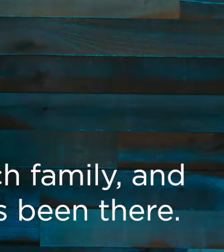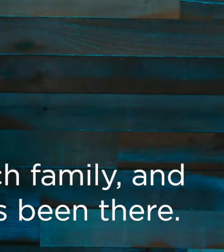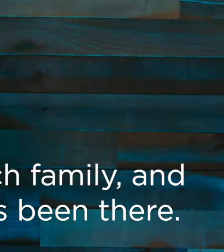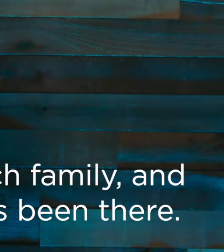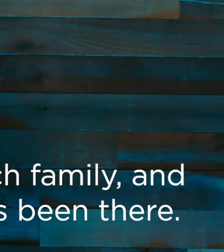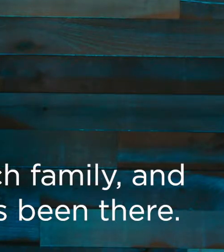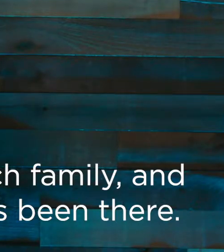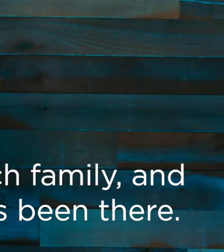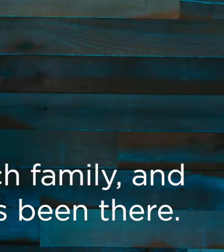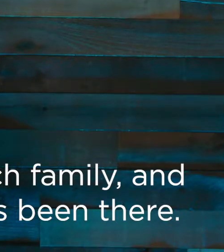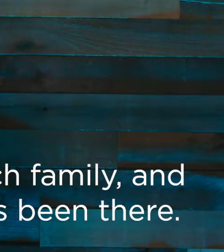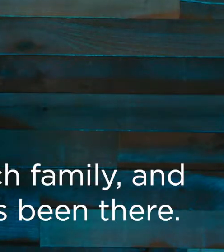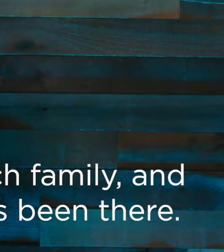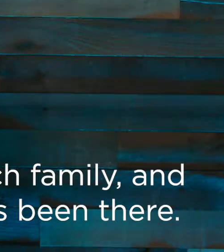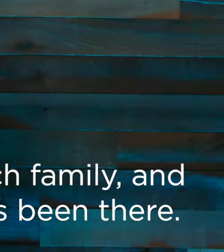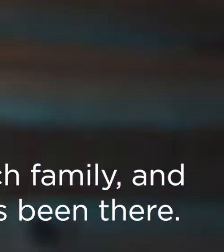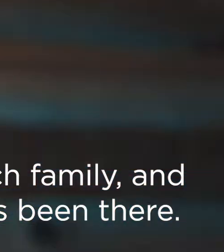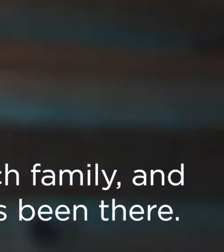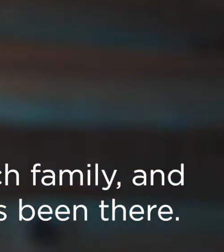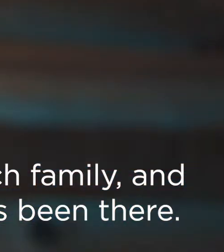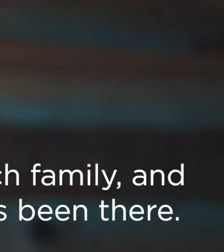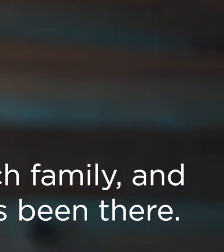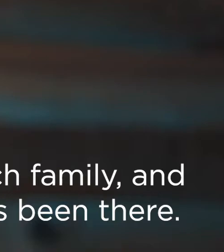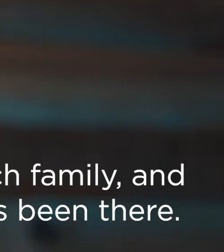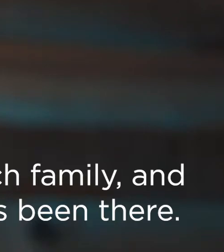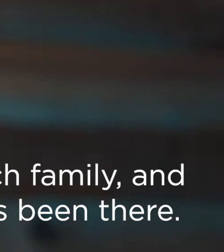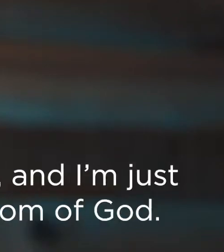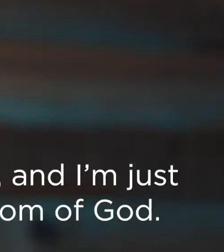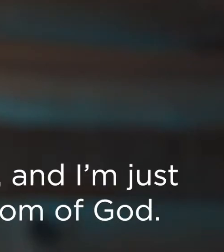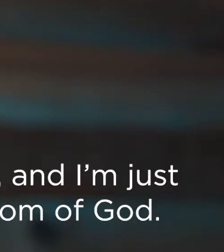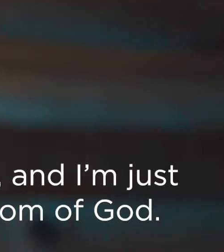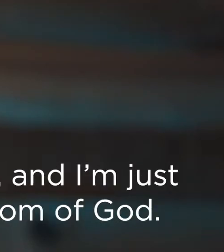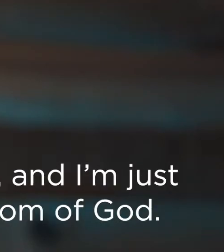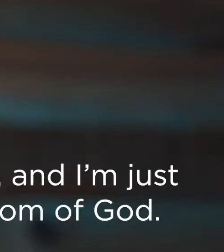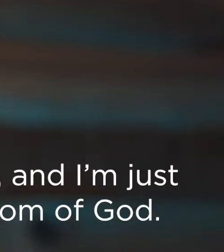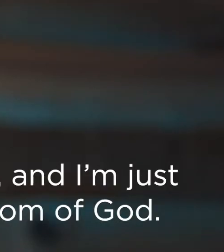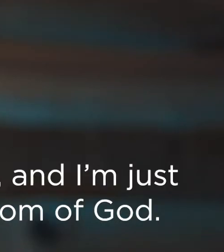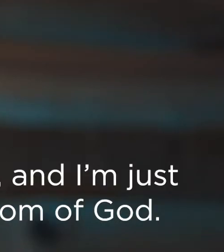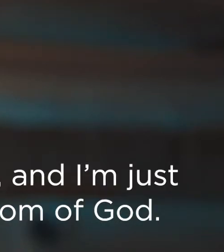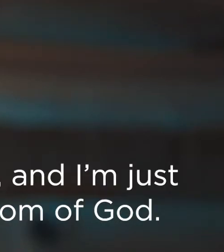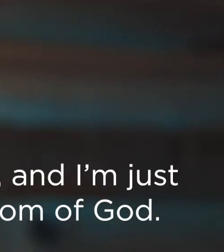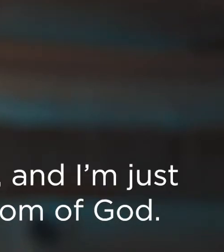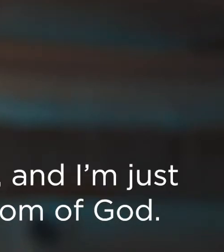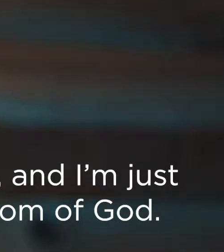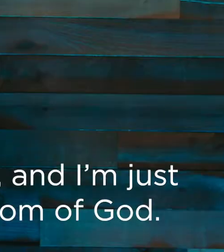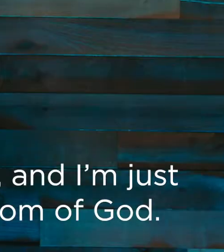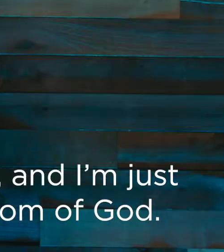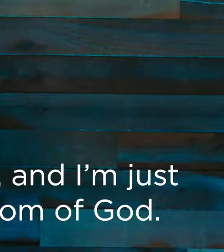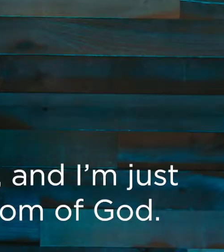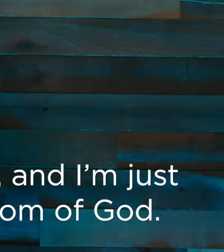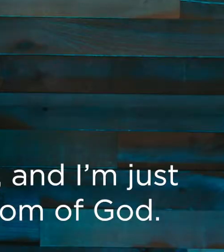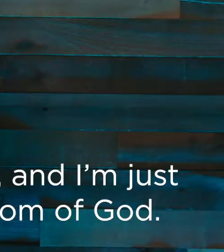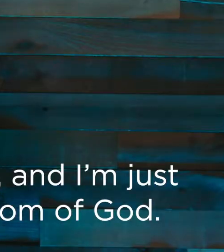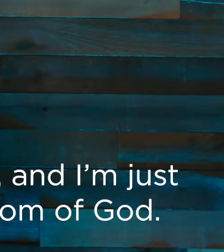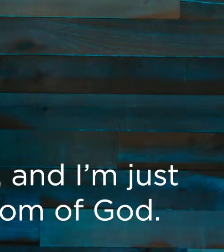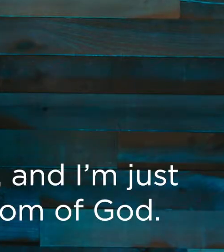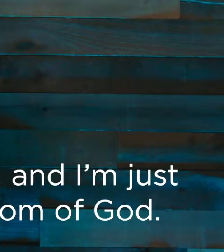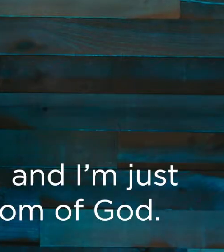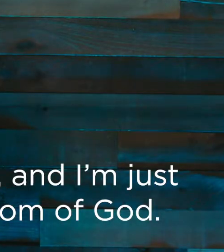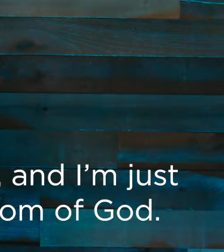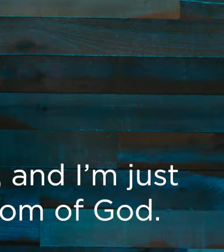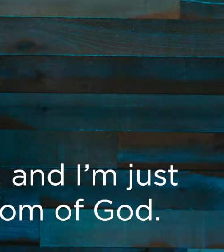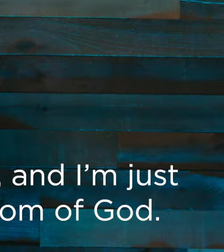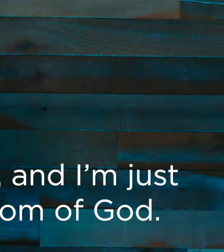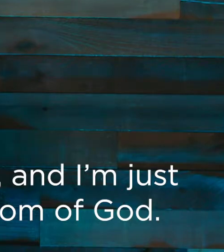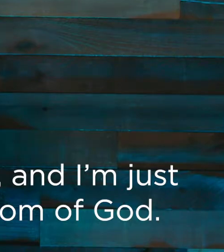And I want to tell them that God has always been there and that I've dedicated my life to him. And